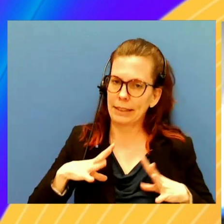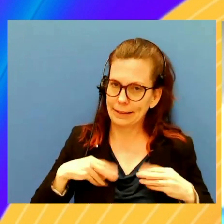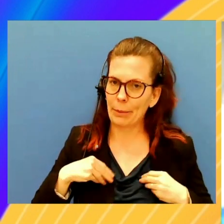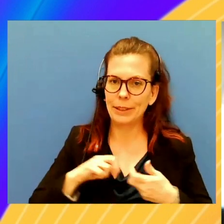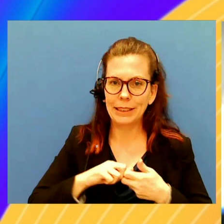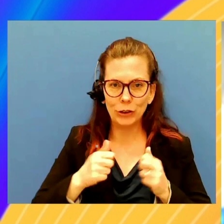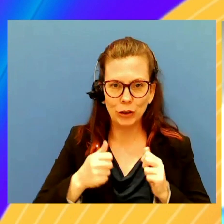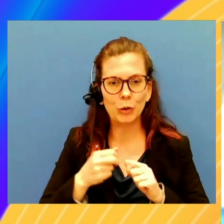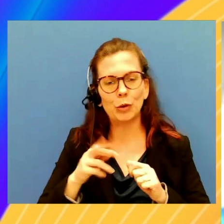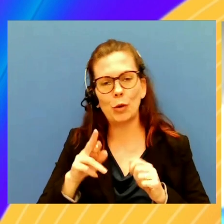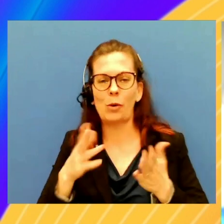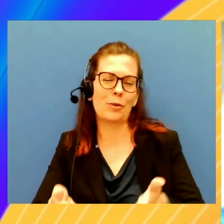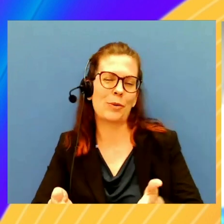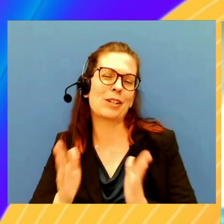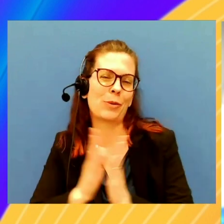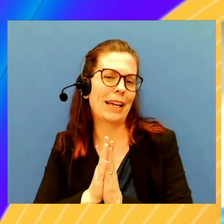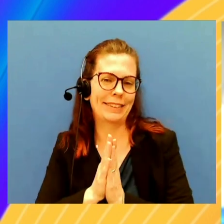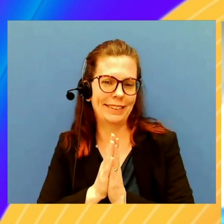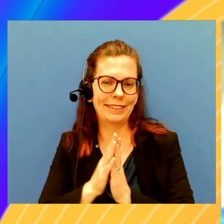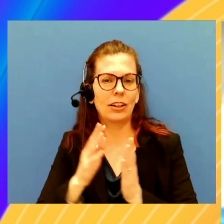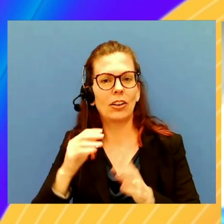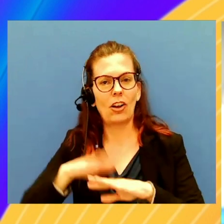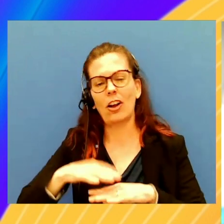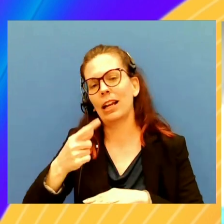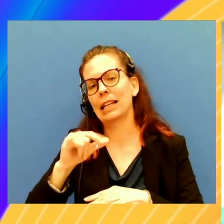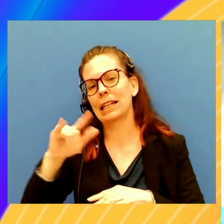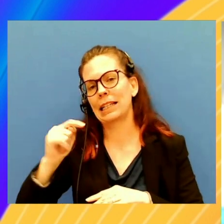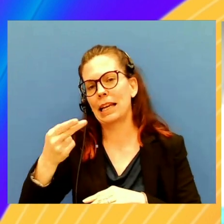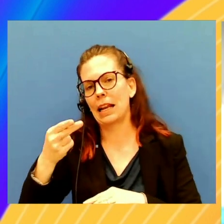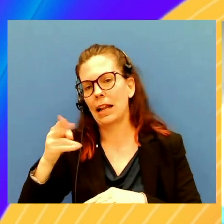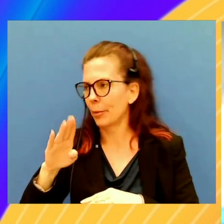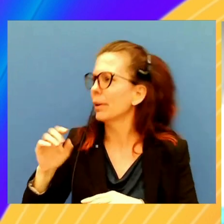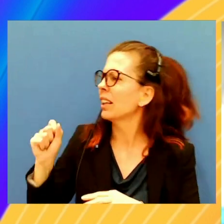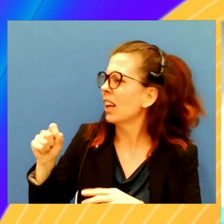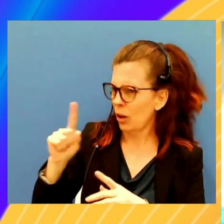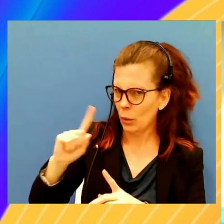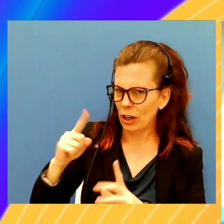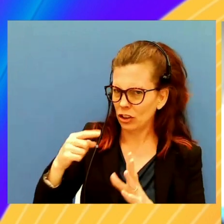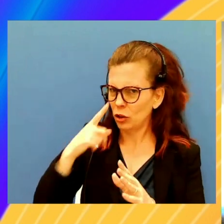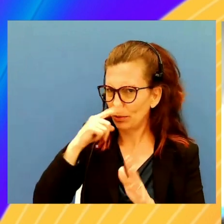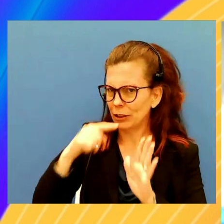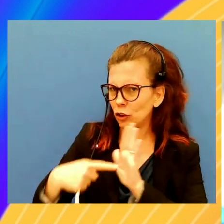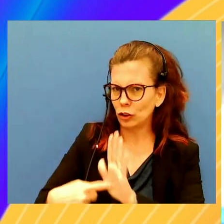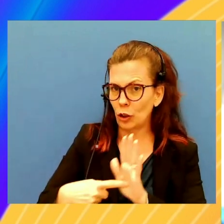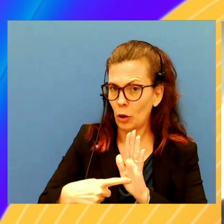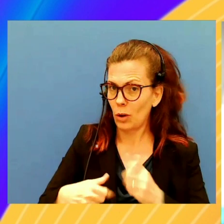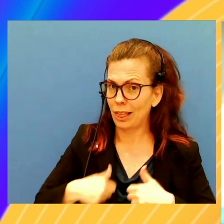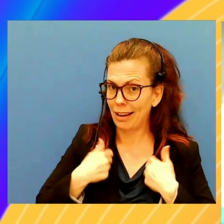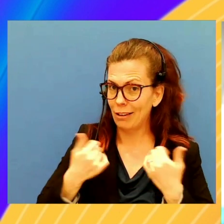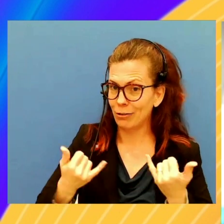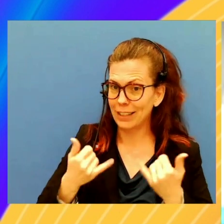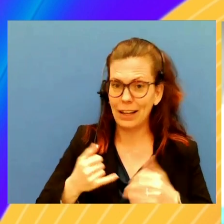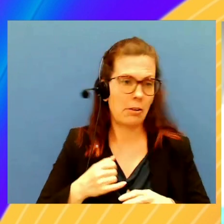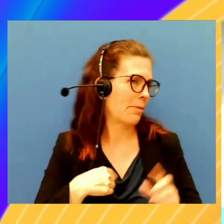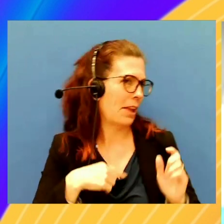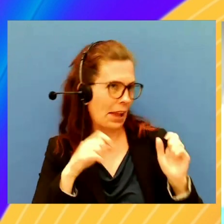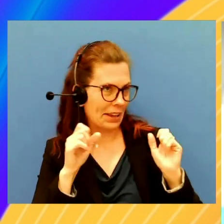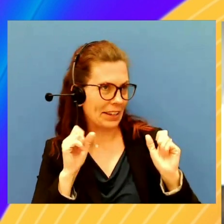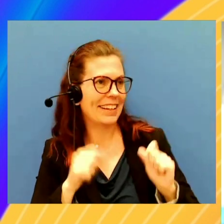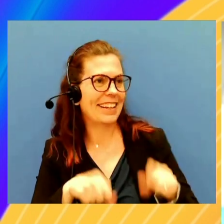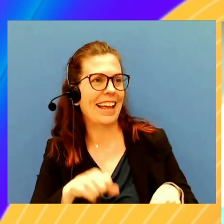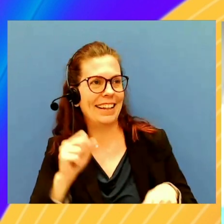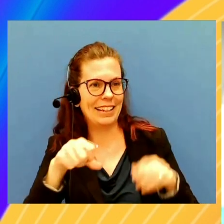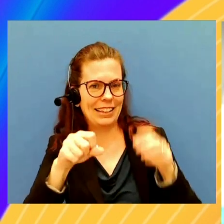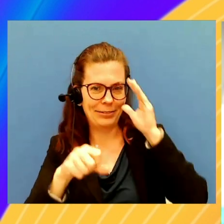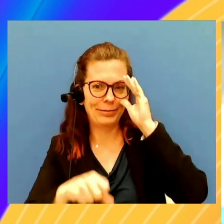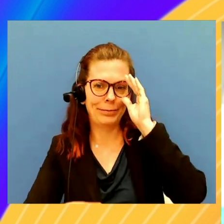pull requests on the GitHub. Yeah, and where do they go? Are you able to pull that up for us here live? I can,